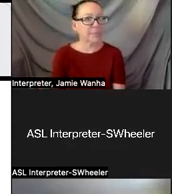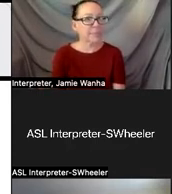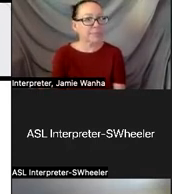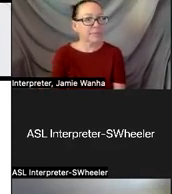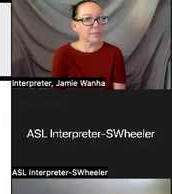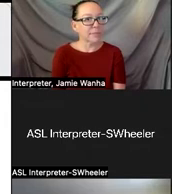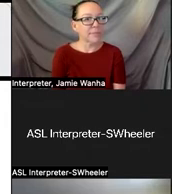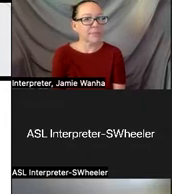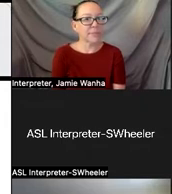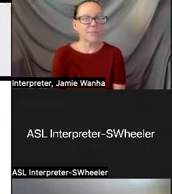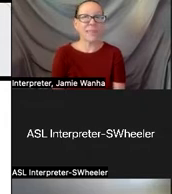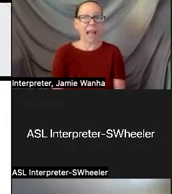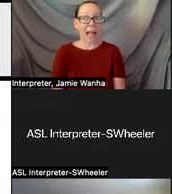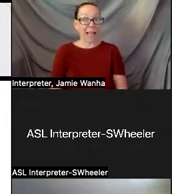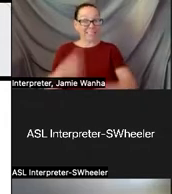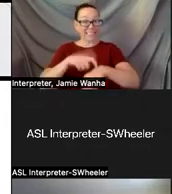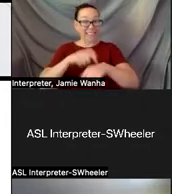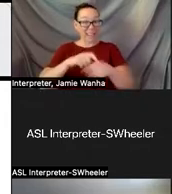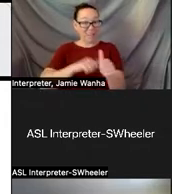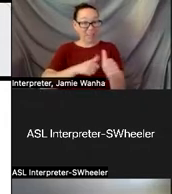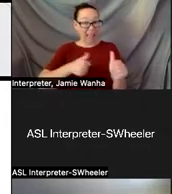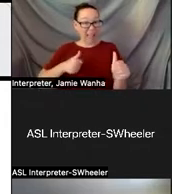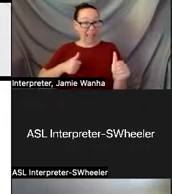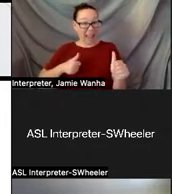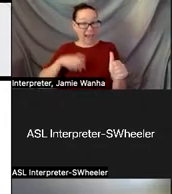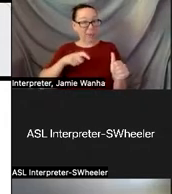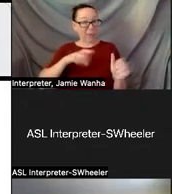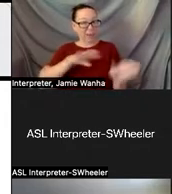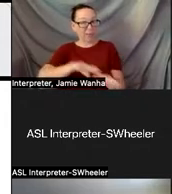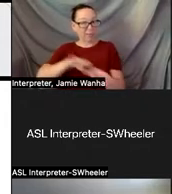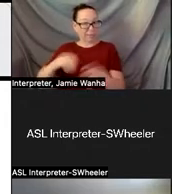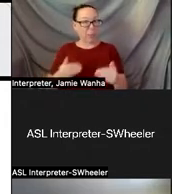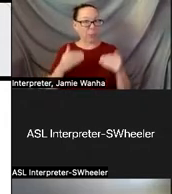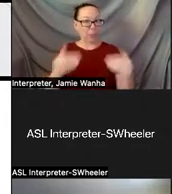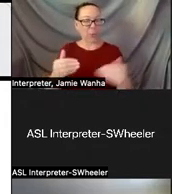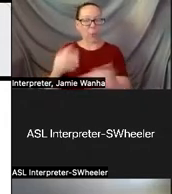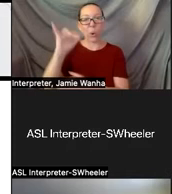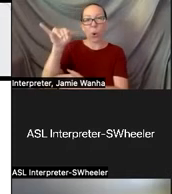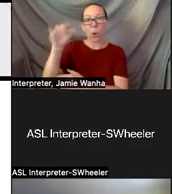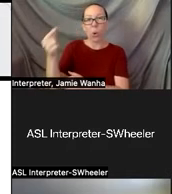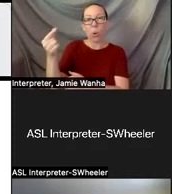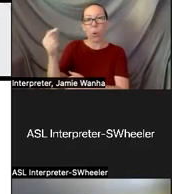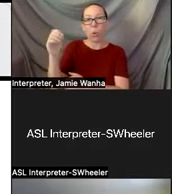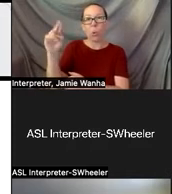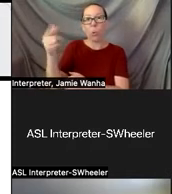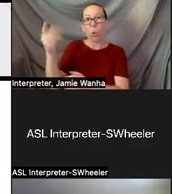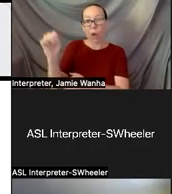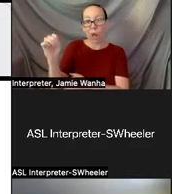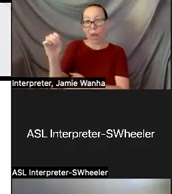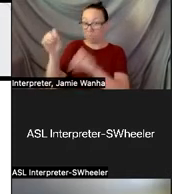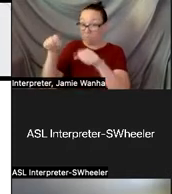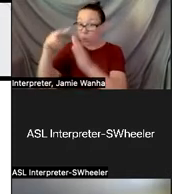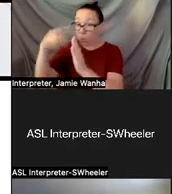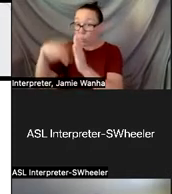All right, we are behind, so we do need to move on. Jorge, if you're able to look at the questions and respond in the chat,